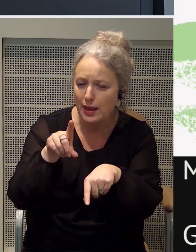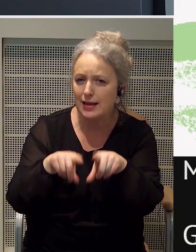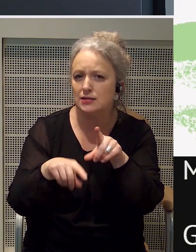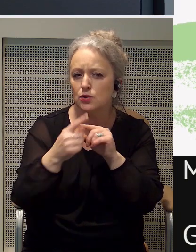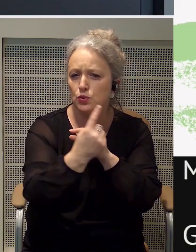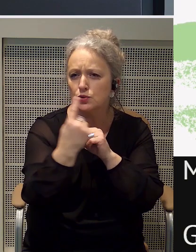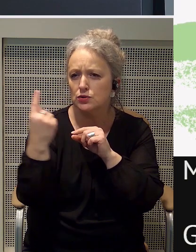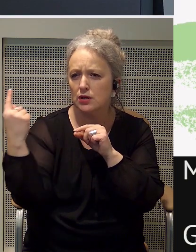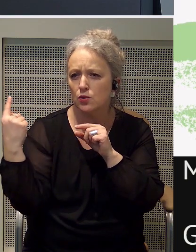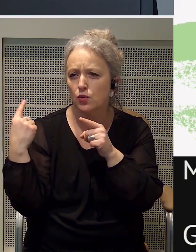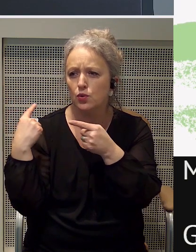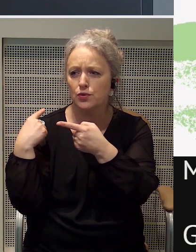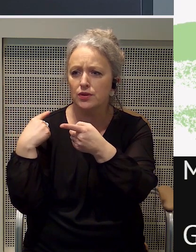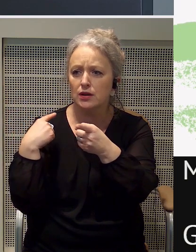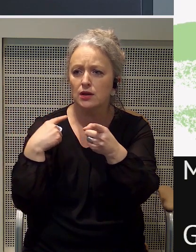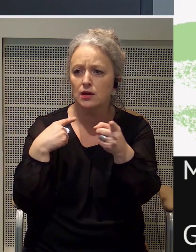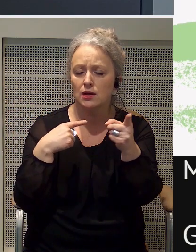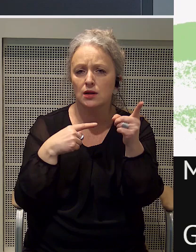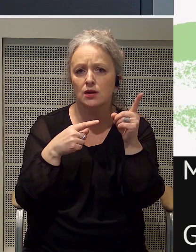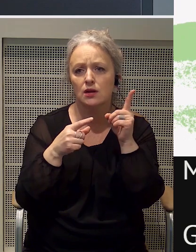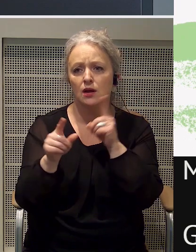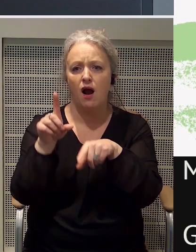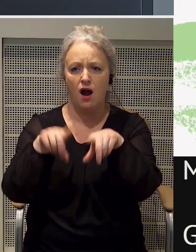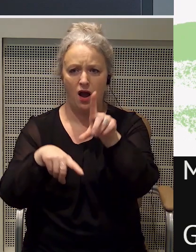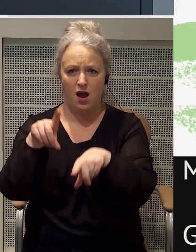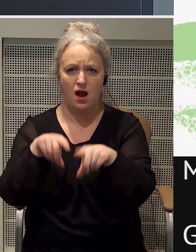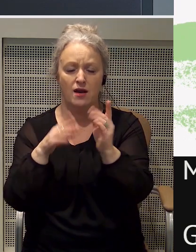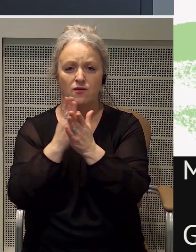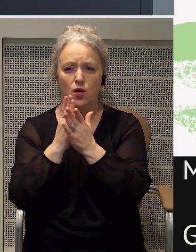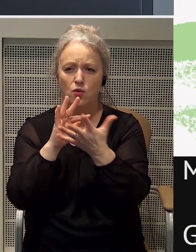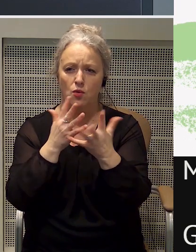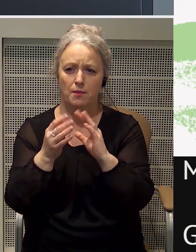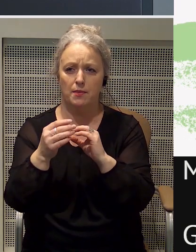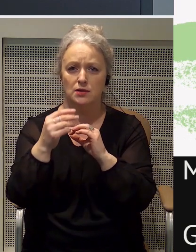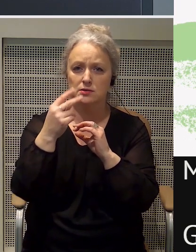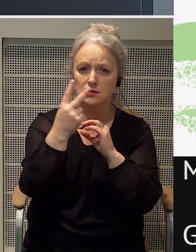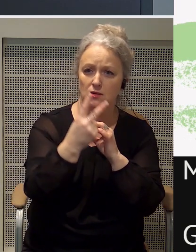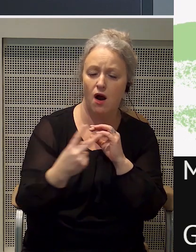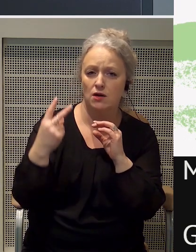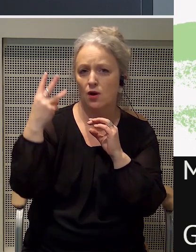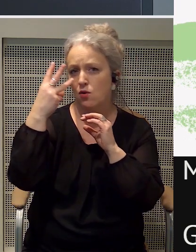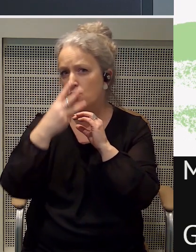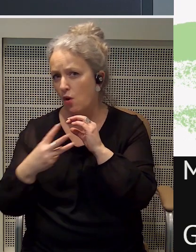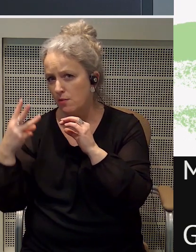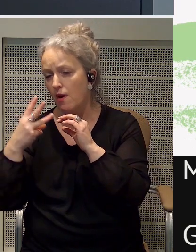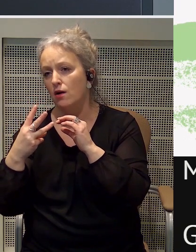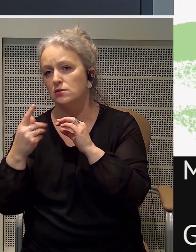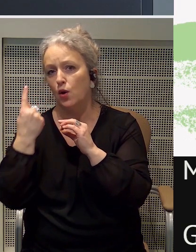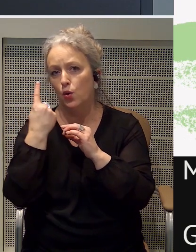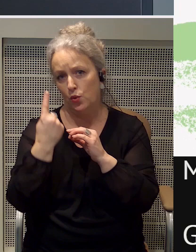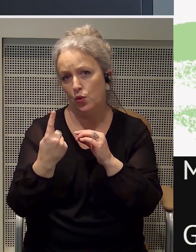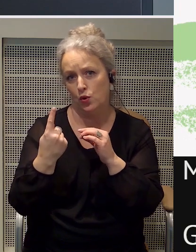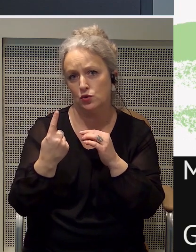mucopolysaccharides in Estonia. It's actually quite common to have these mutations, but for